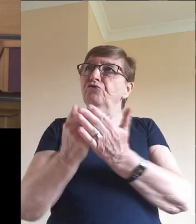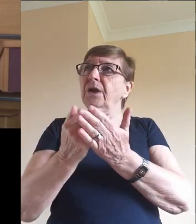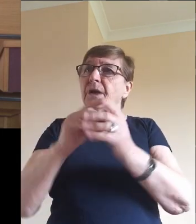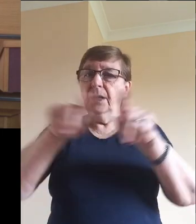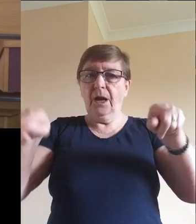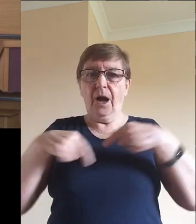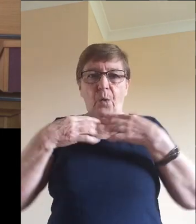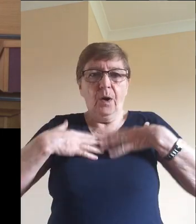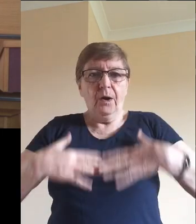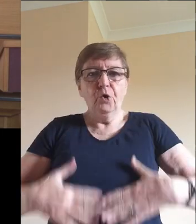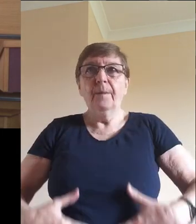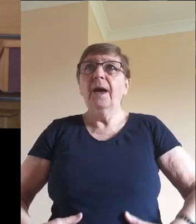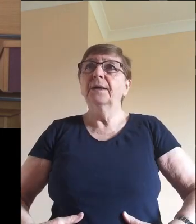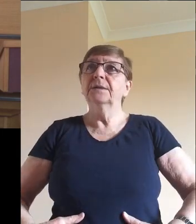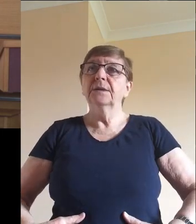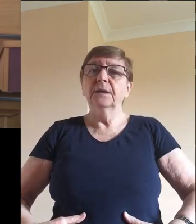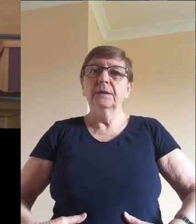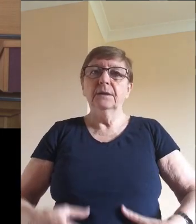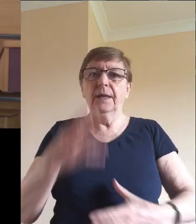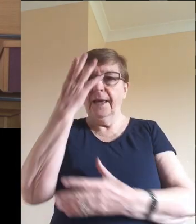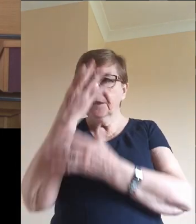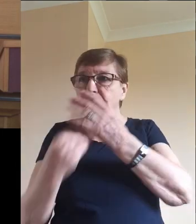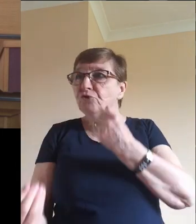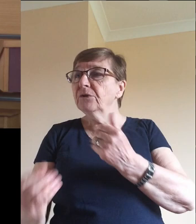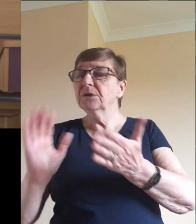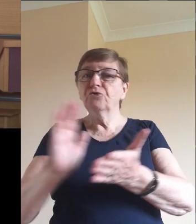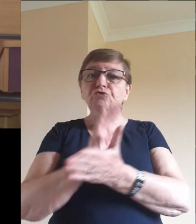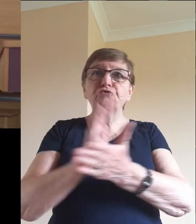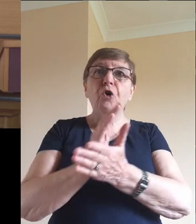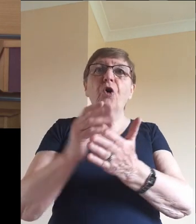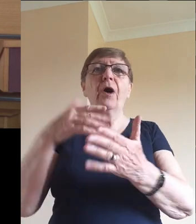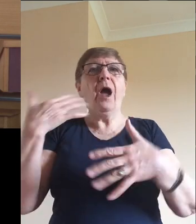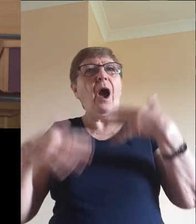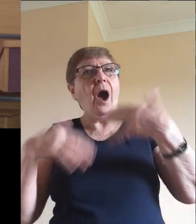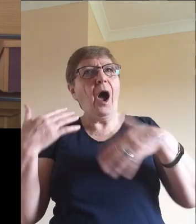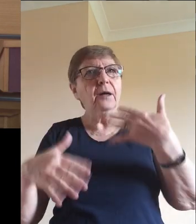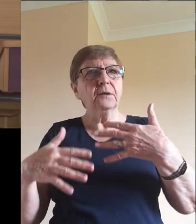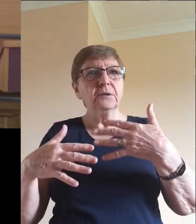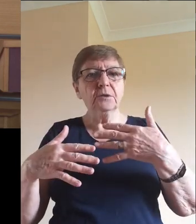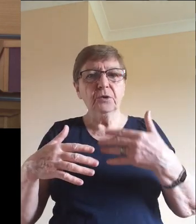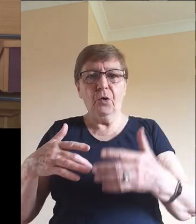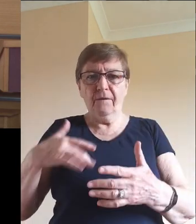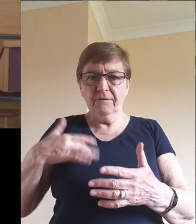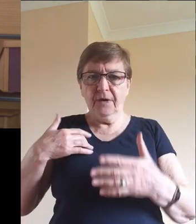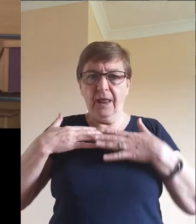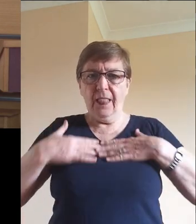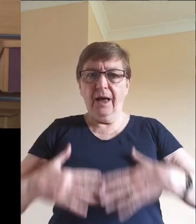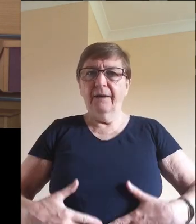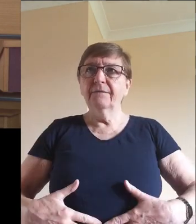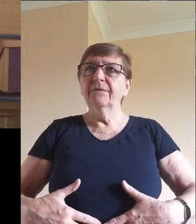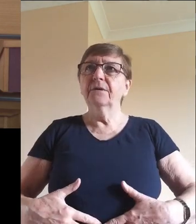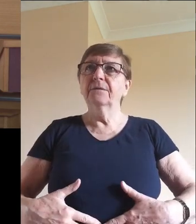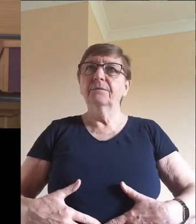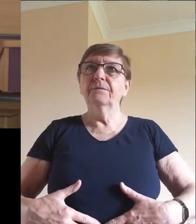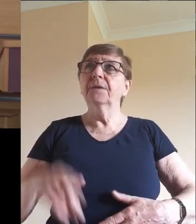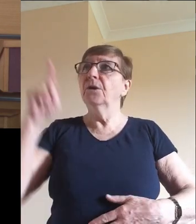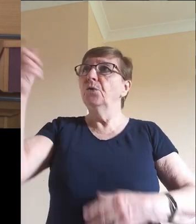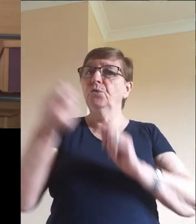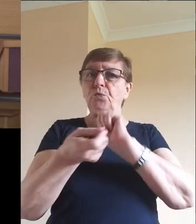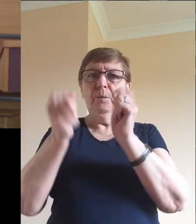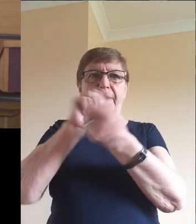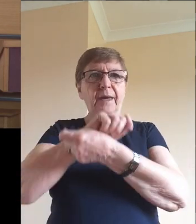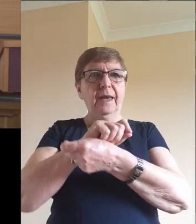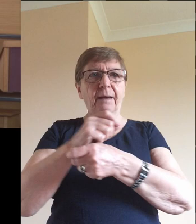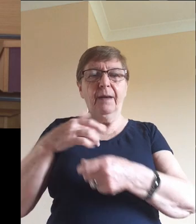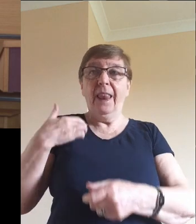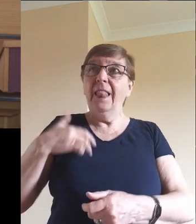humanity, experiencing the joys and the hurts of flesh and blood. He came living and dying among